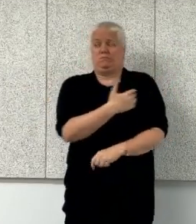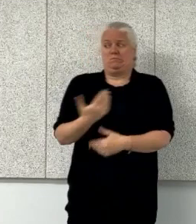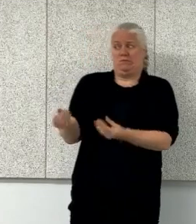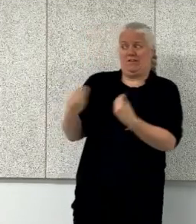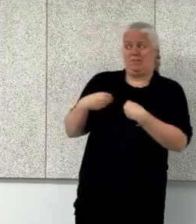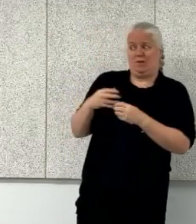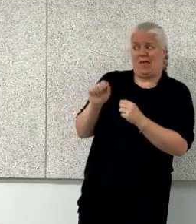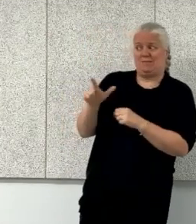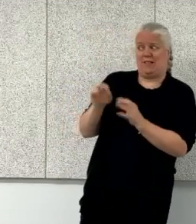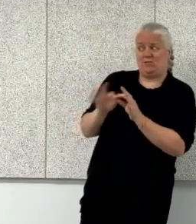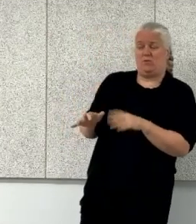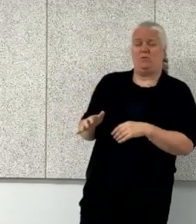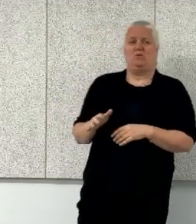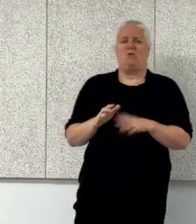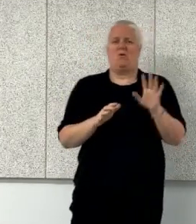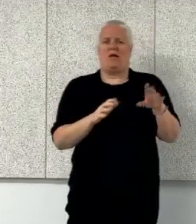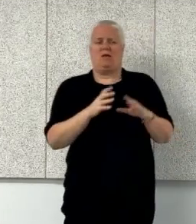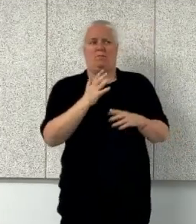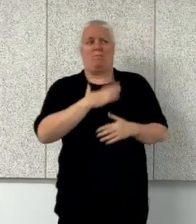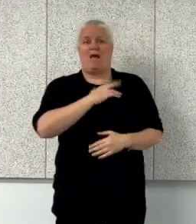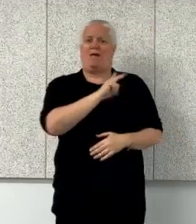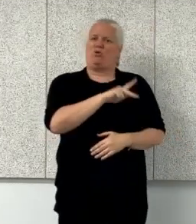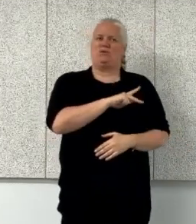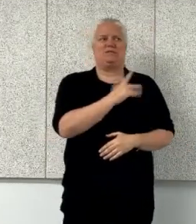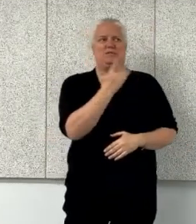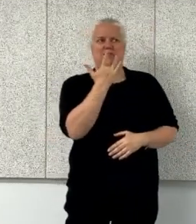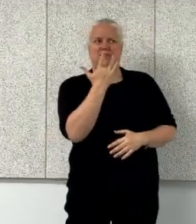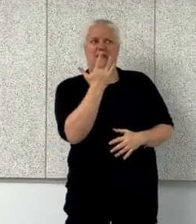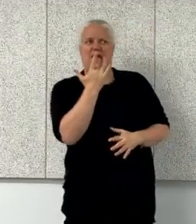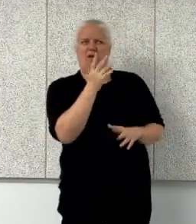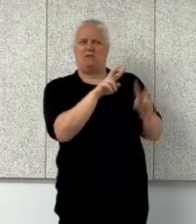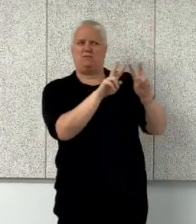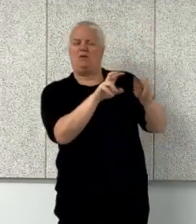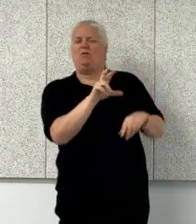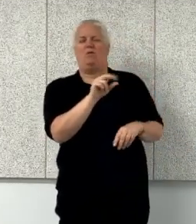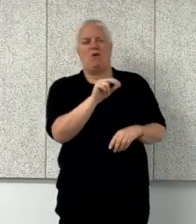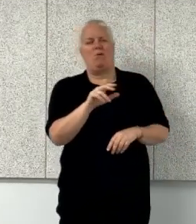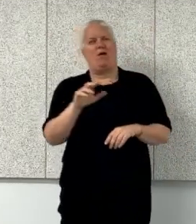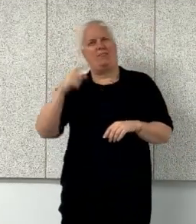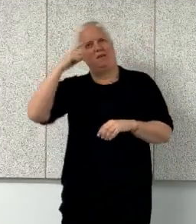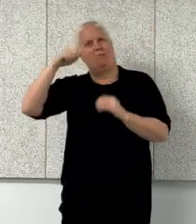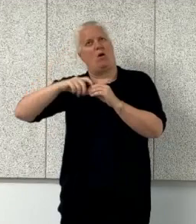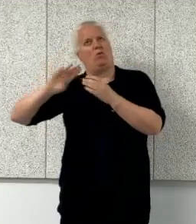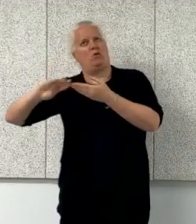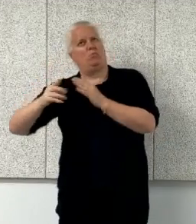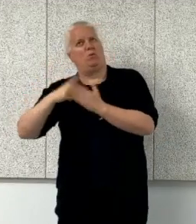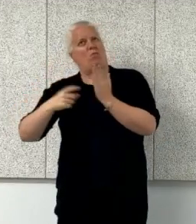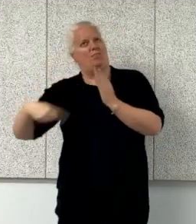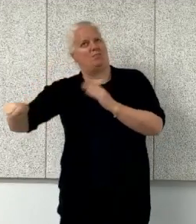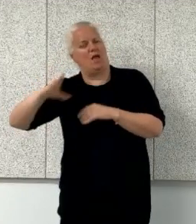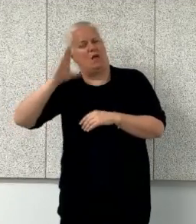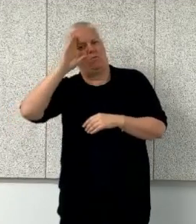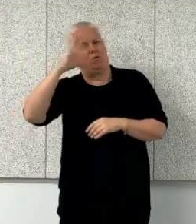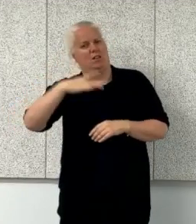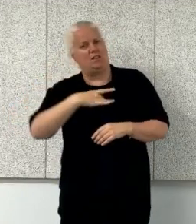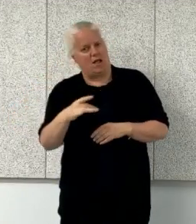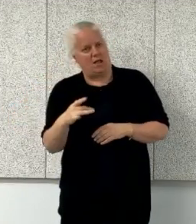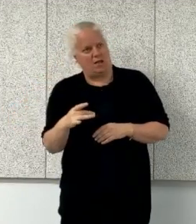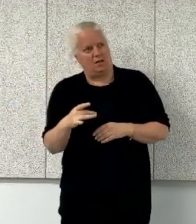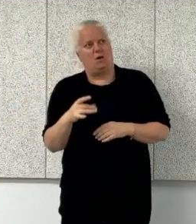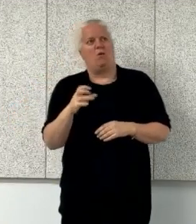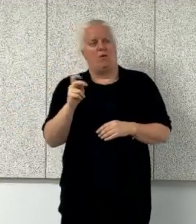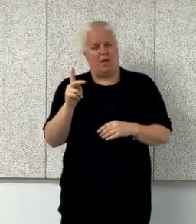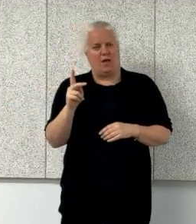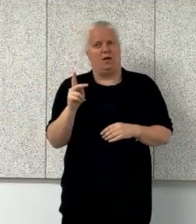as my personal aesthetic, but what I think the community is going to like. But then you realize all the things that are being